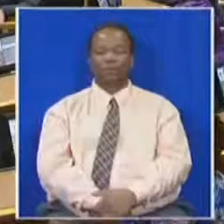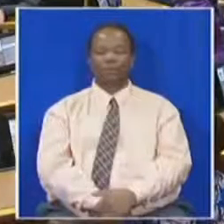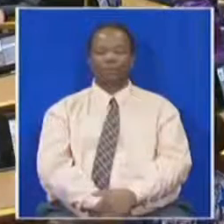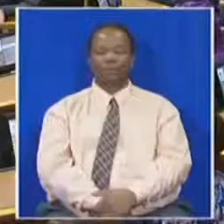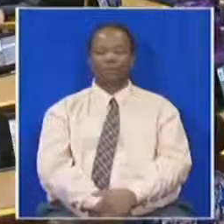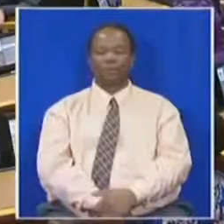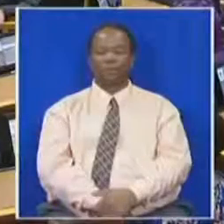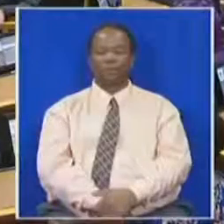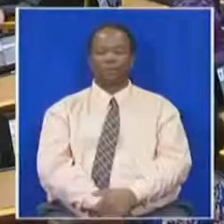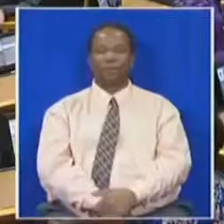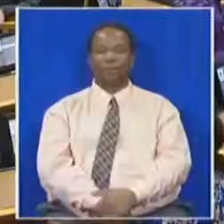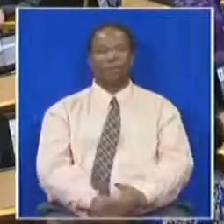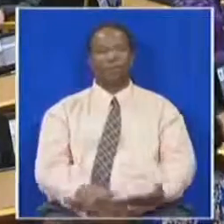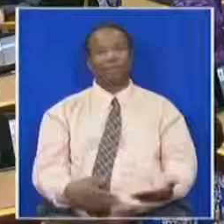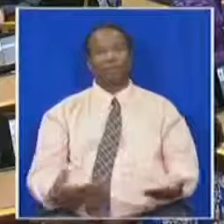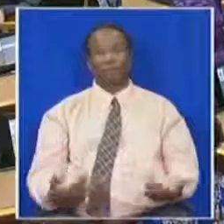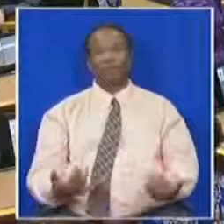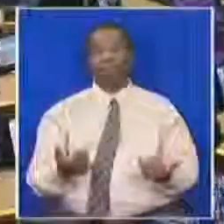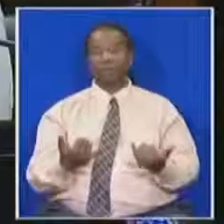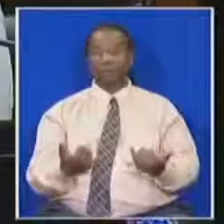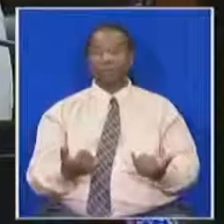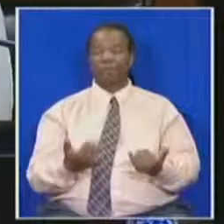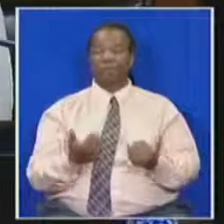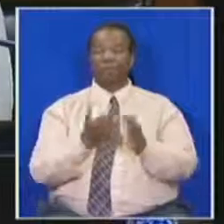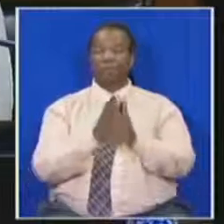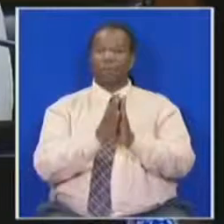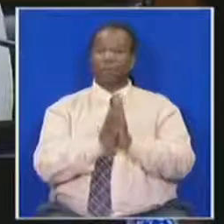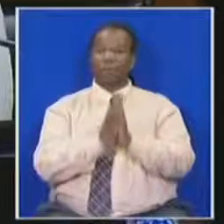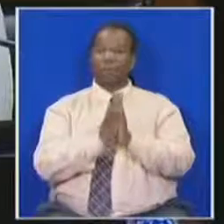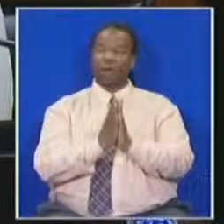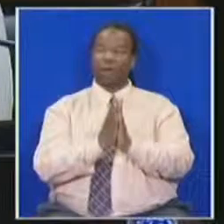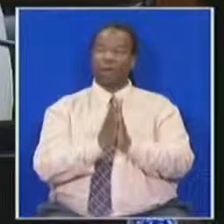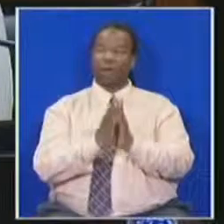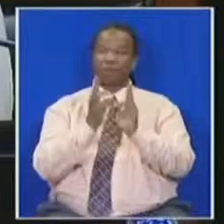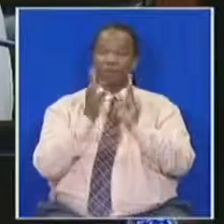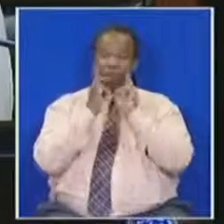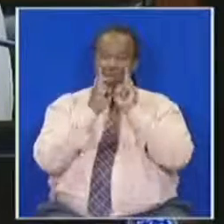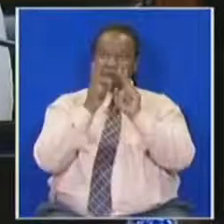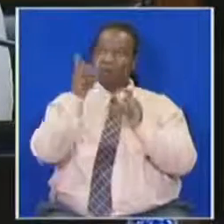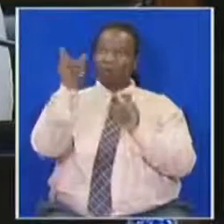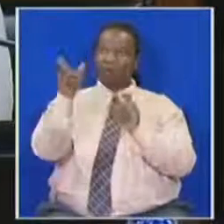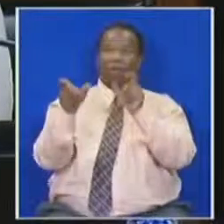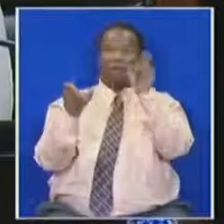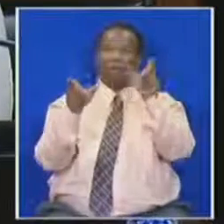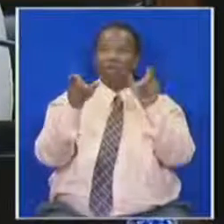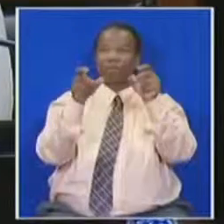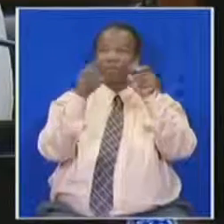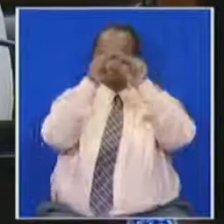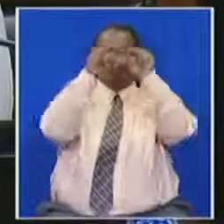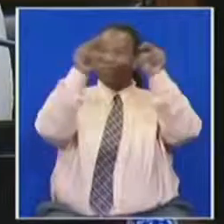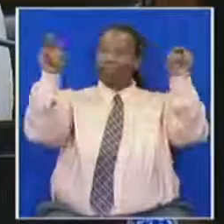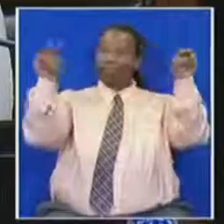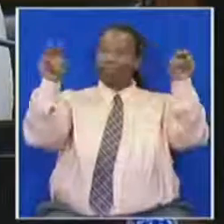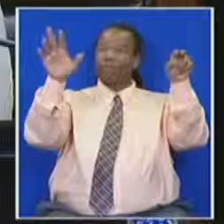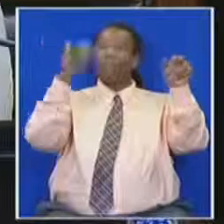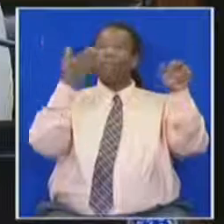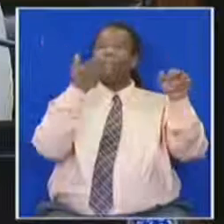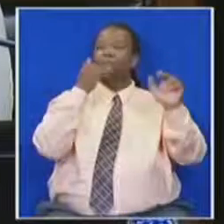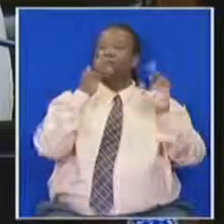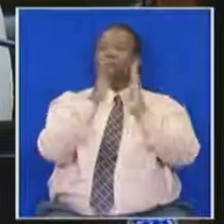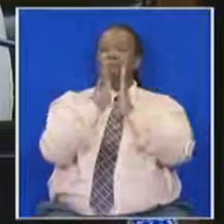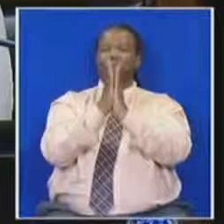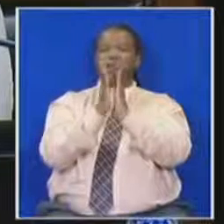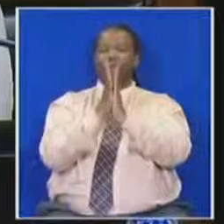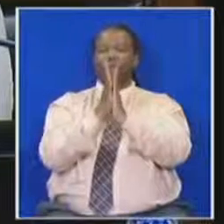We would like to ask the guests, Madam Speaker, the guests in the gallery, can we ask that we